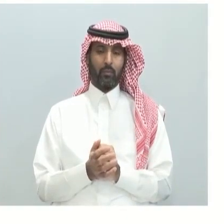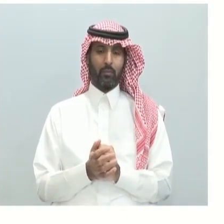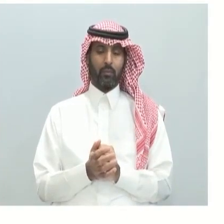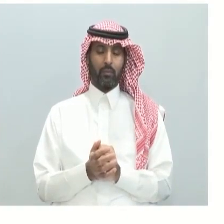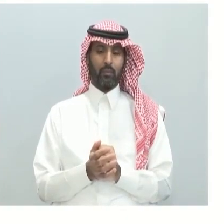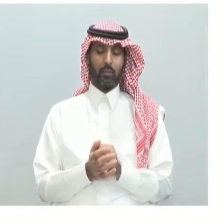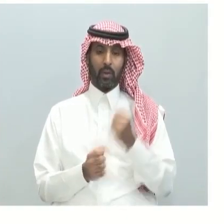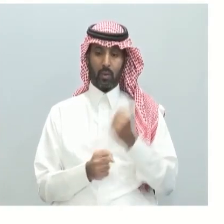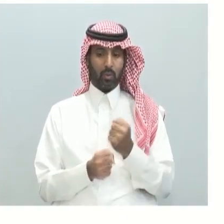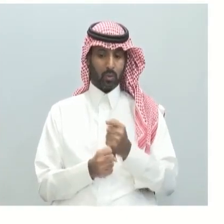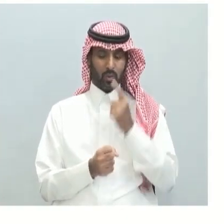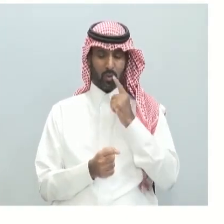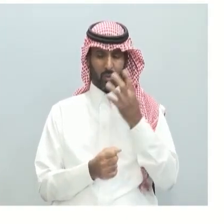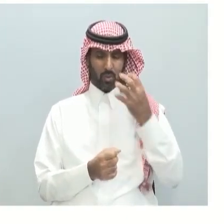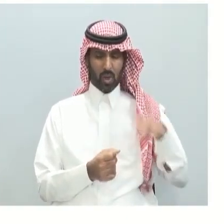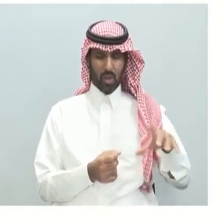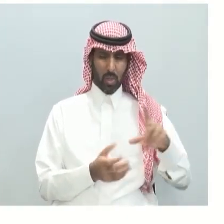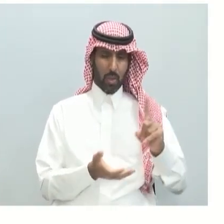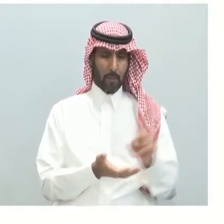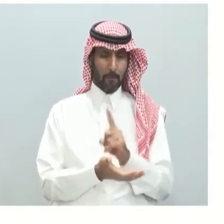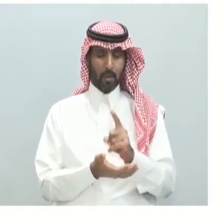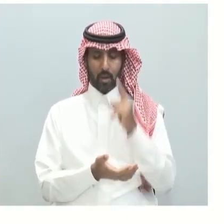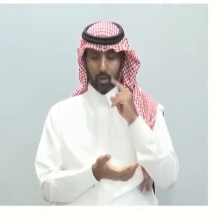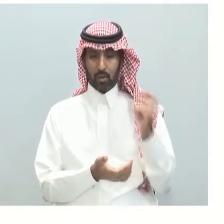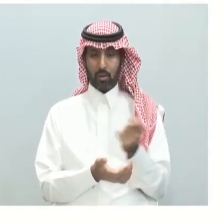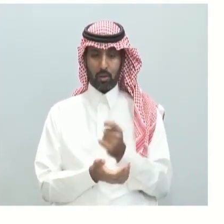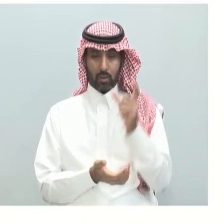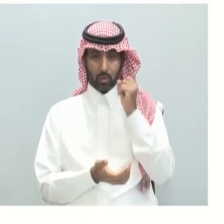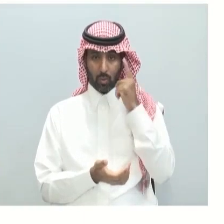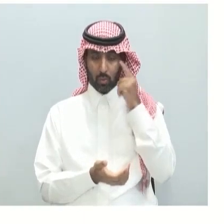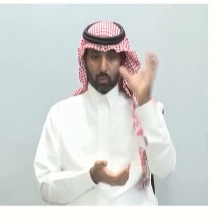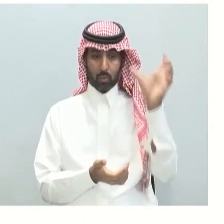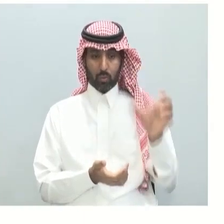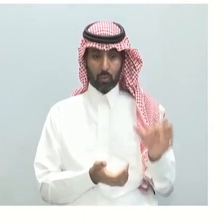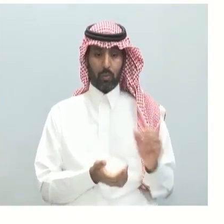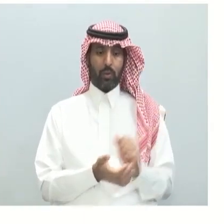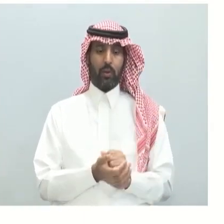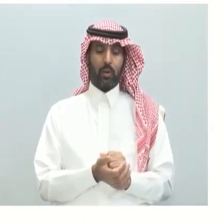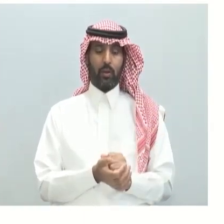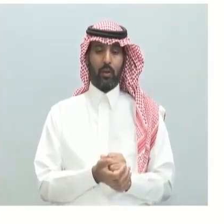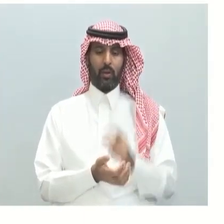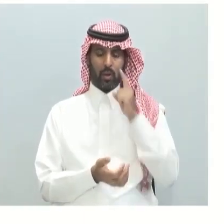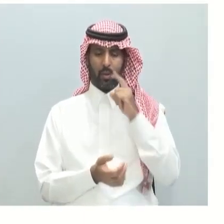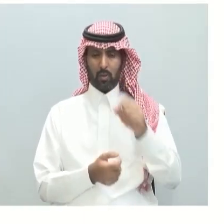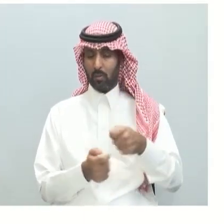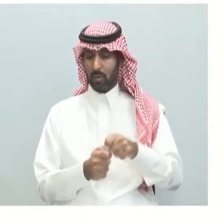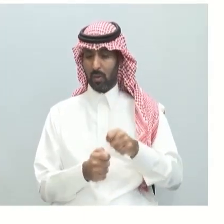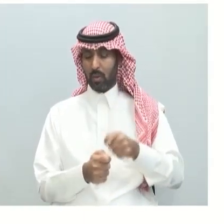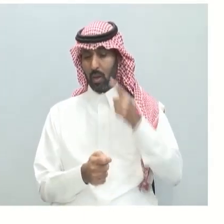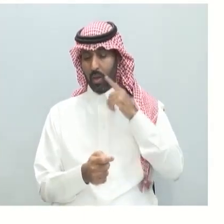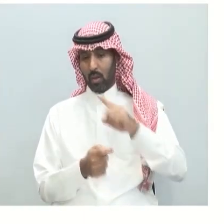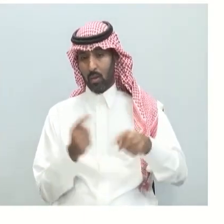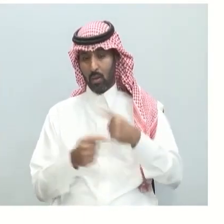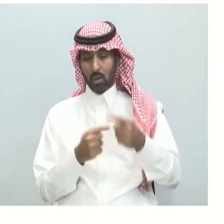practices, of course you can write your own ideas, your own views. For example, I wrote no recycling. This is some of